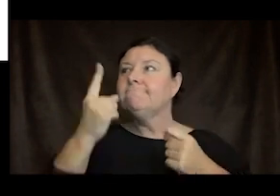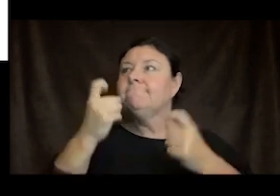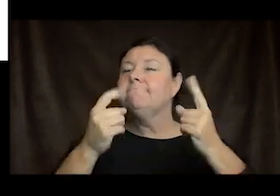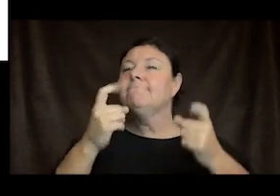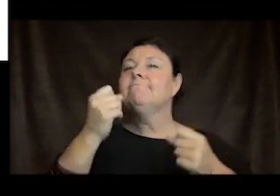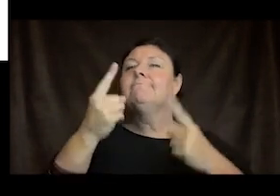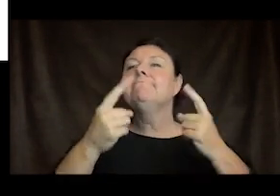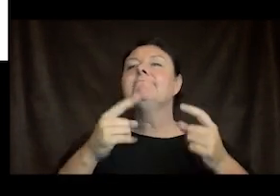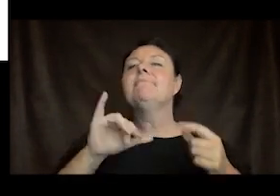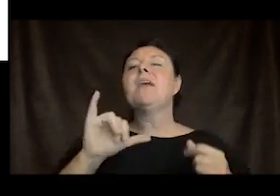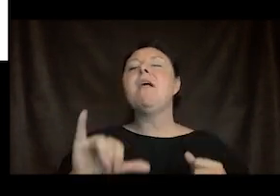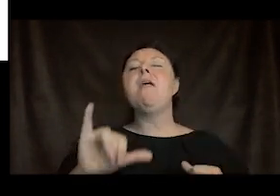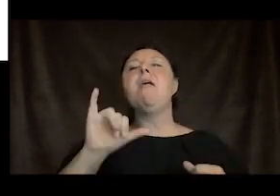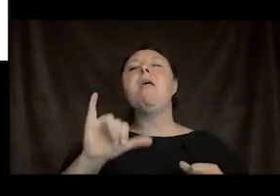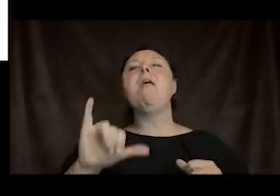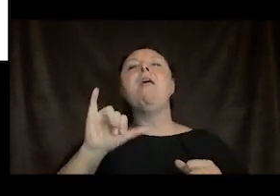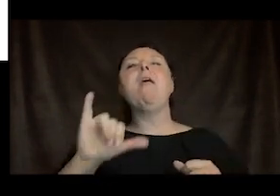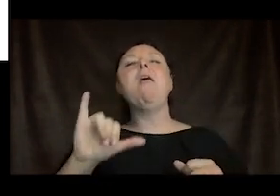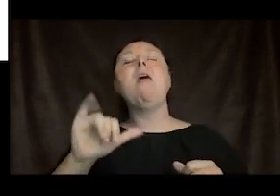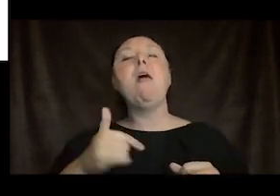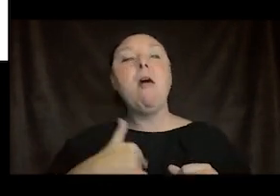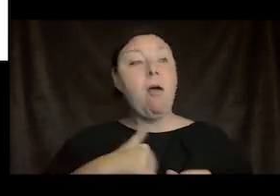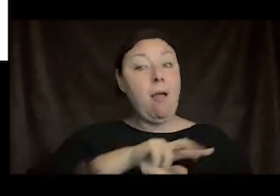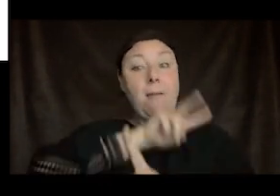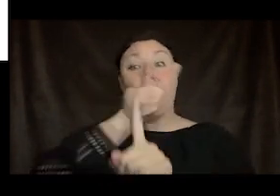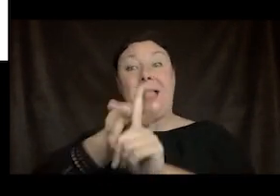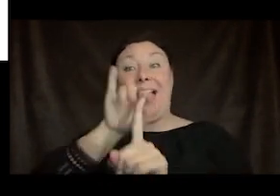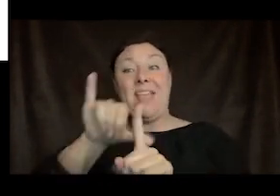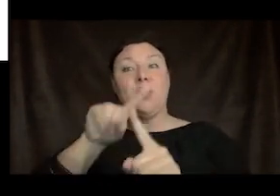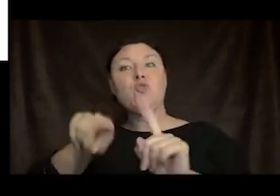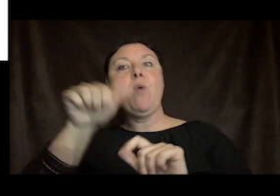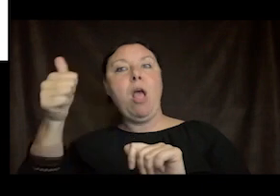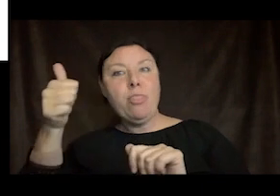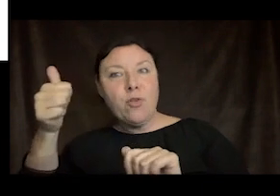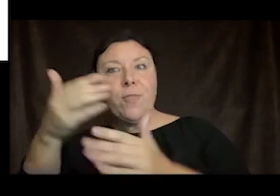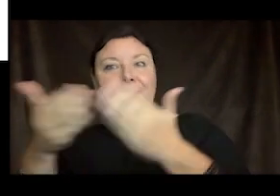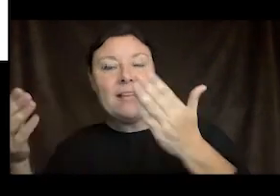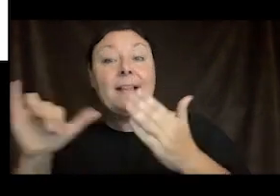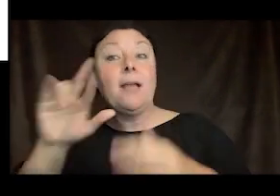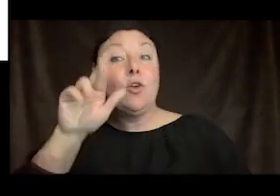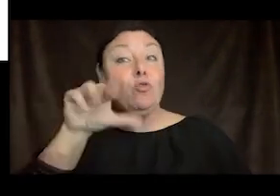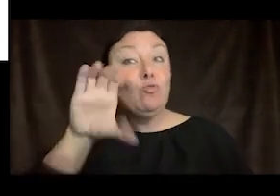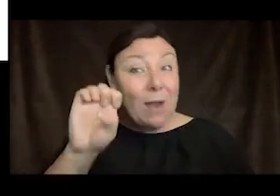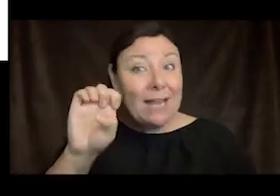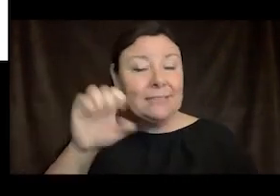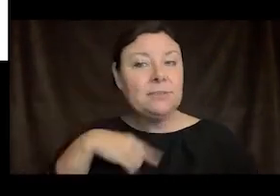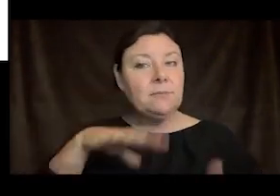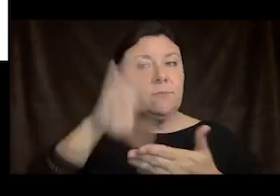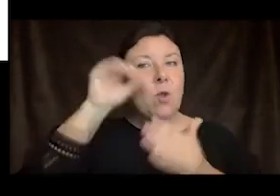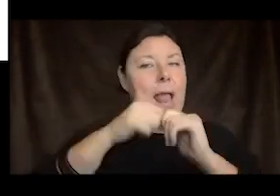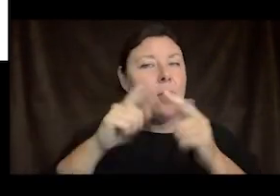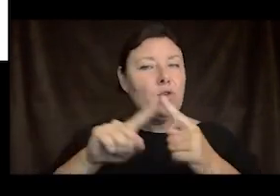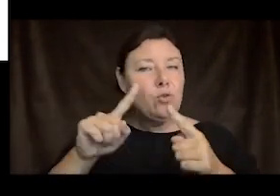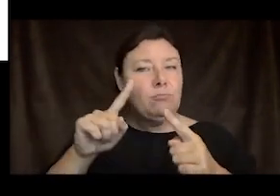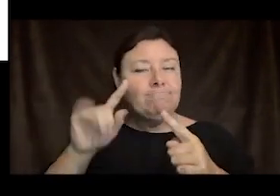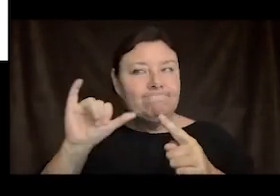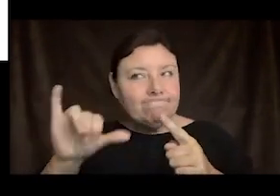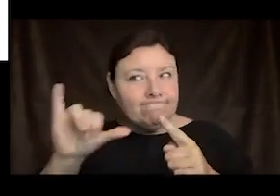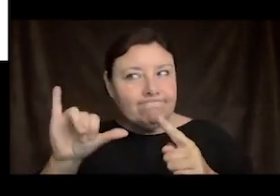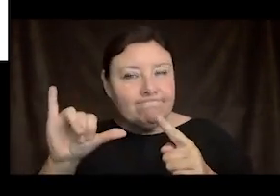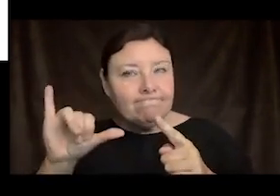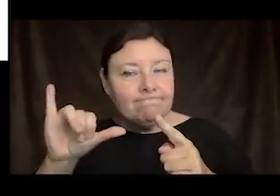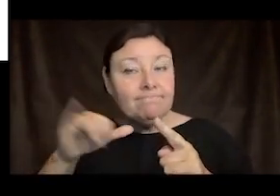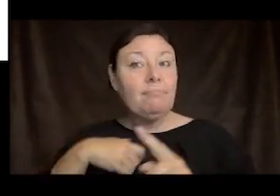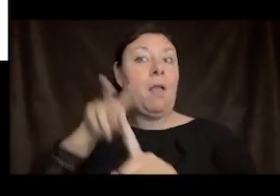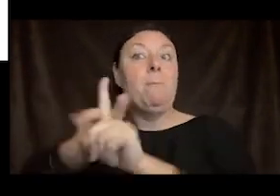other markers, so that when we get to something like race, then we have learned how to unpack that and